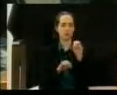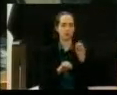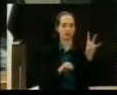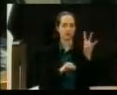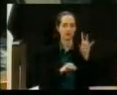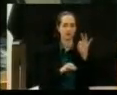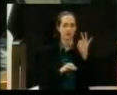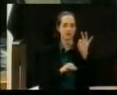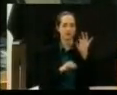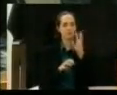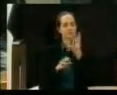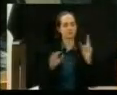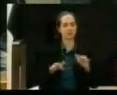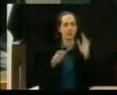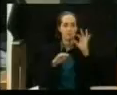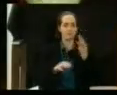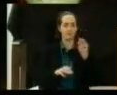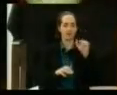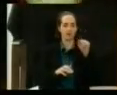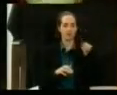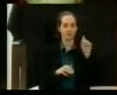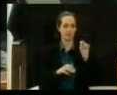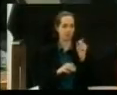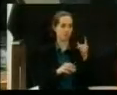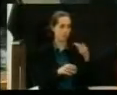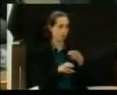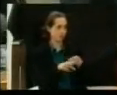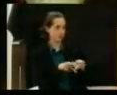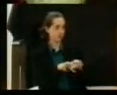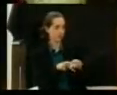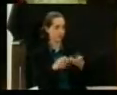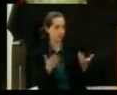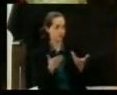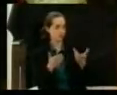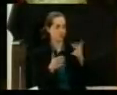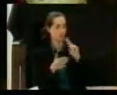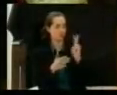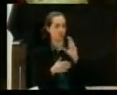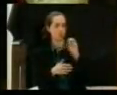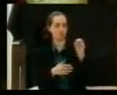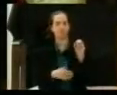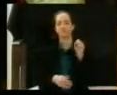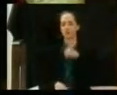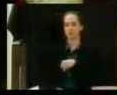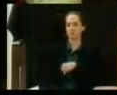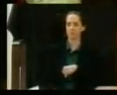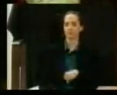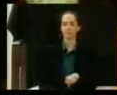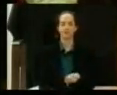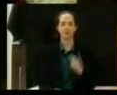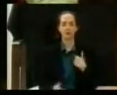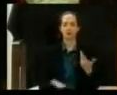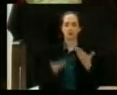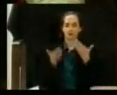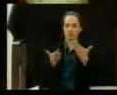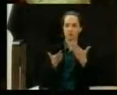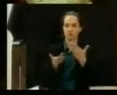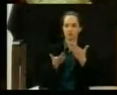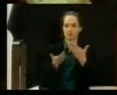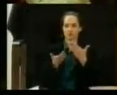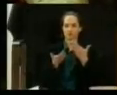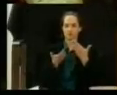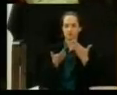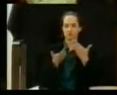Knox County, I guess. Are you the professional in Knox County? Yes, sir. My recommendation would be to correct the nomenclature. All